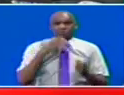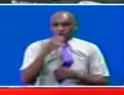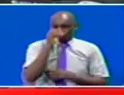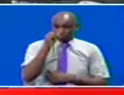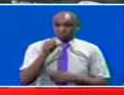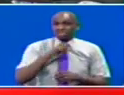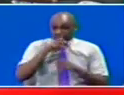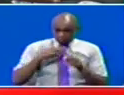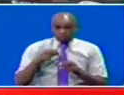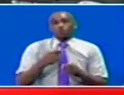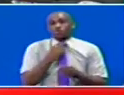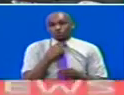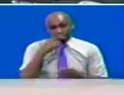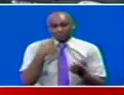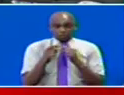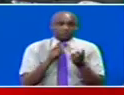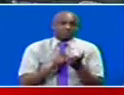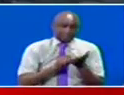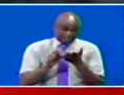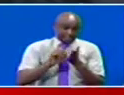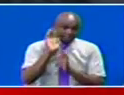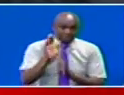National Union of Nurses, is now speaking.